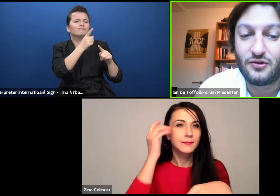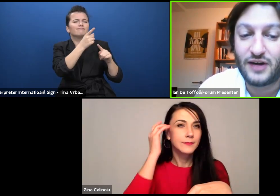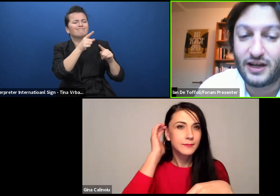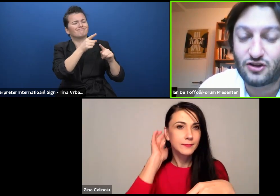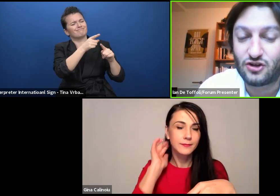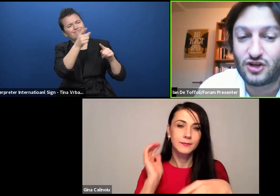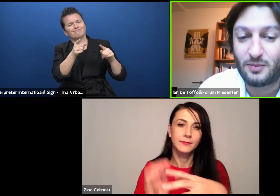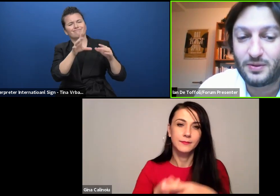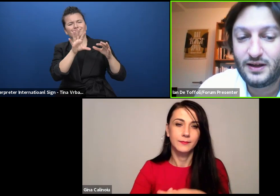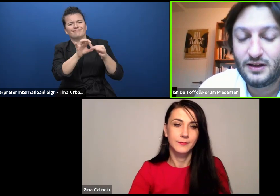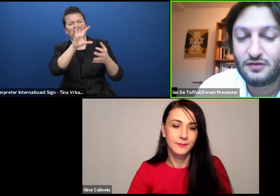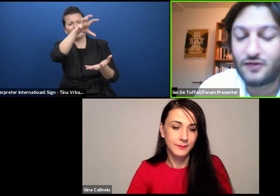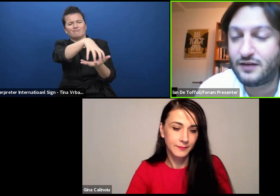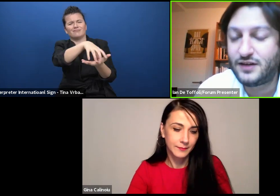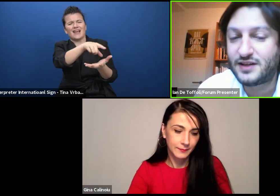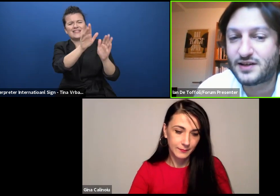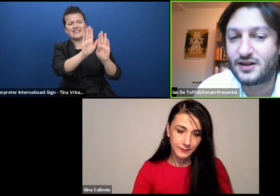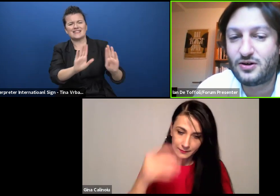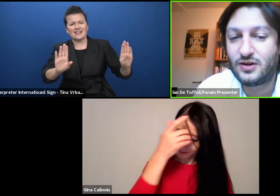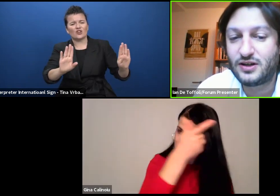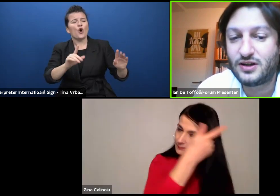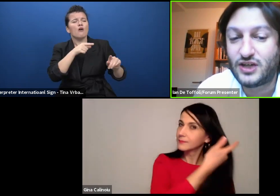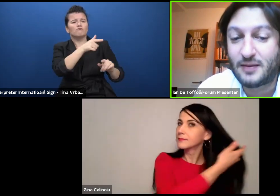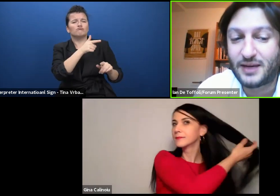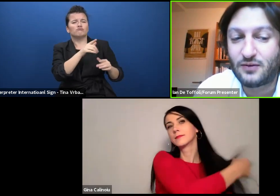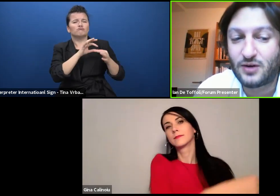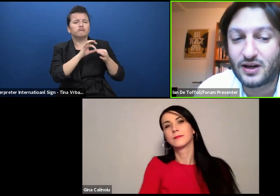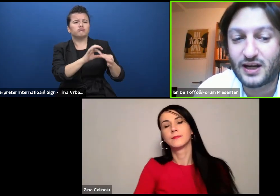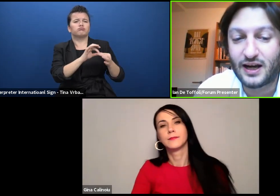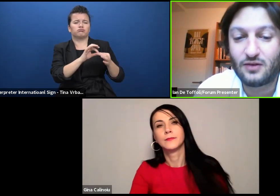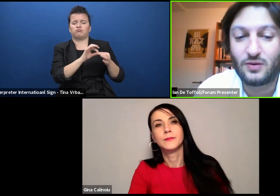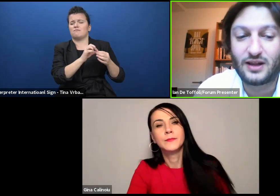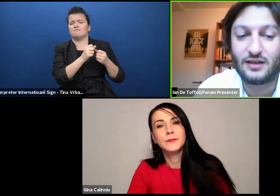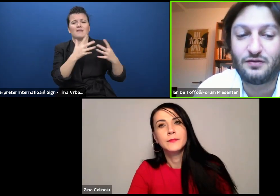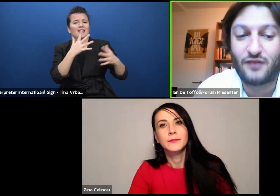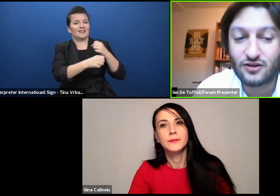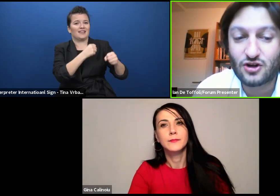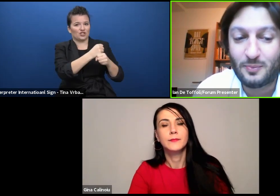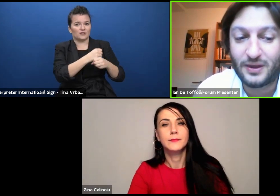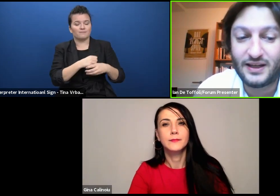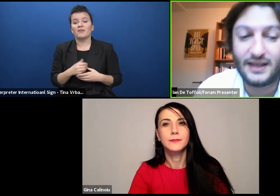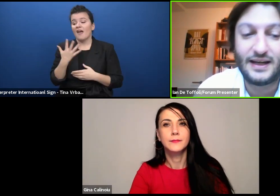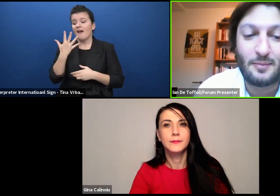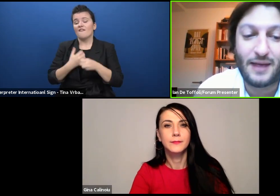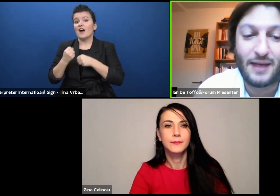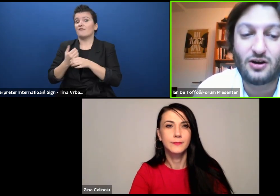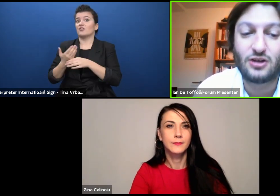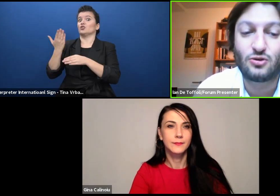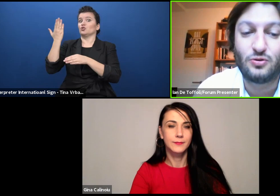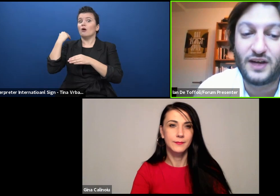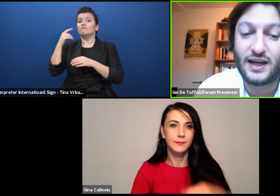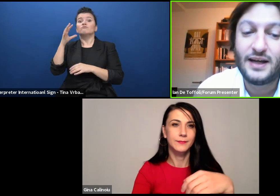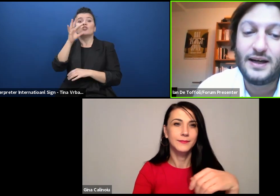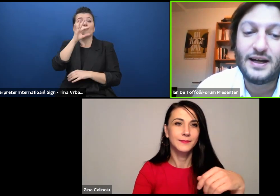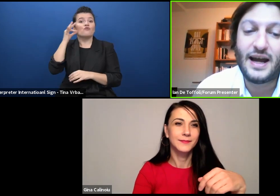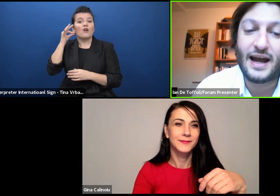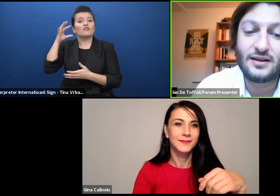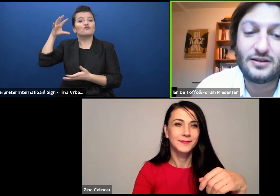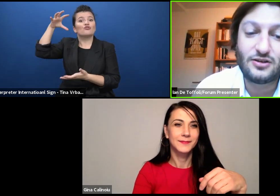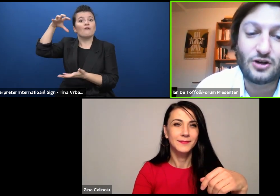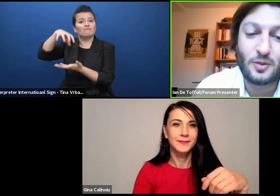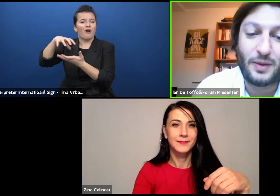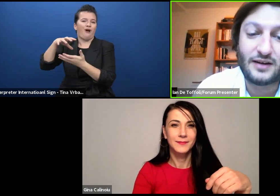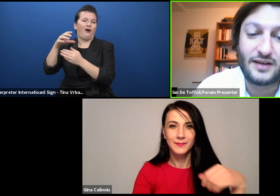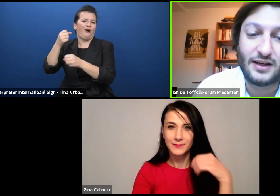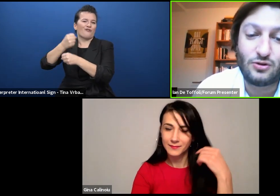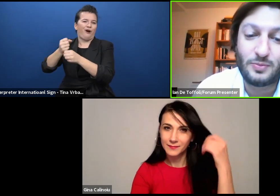relationship. Five years ago, Gina began working with the French company La Balagan Retrouvée and